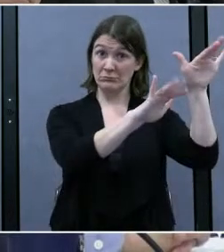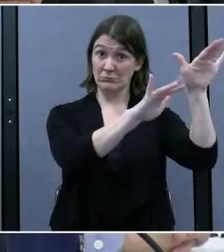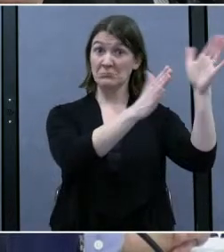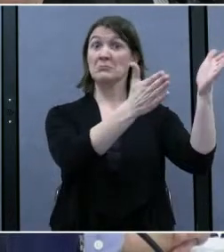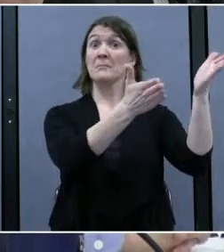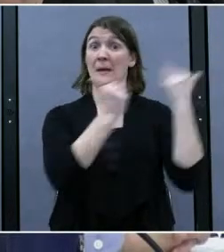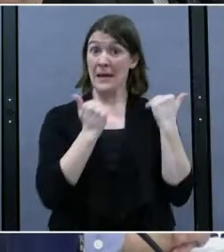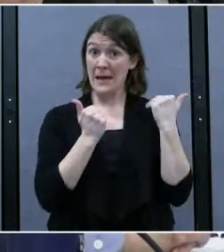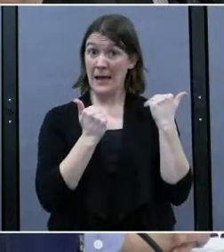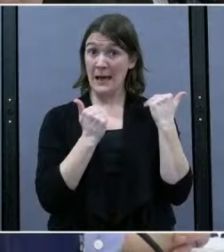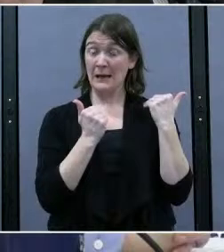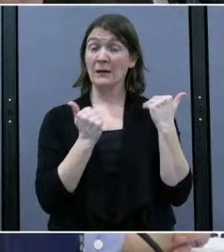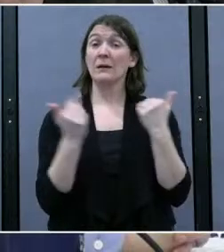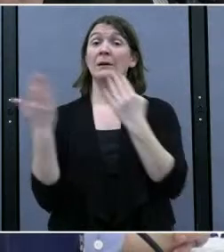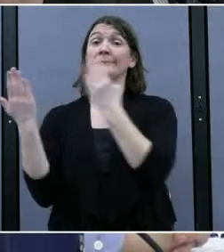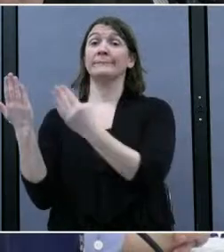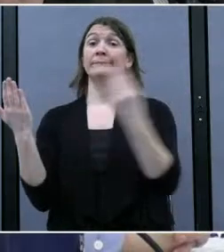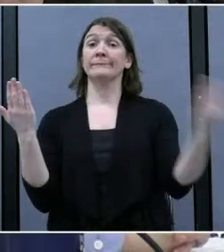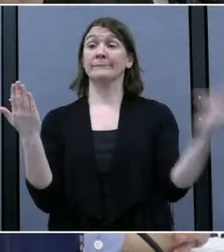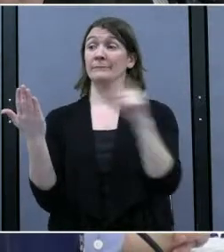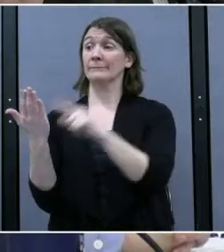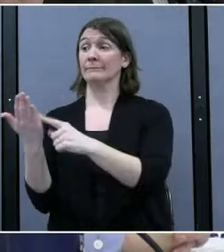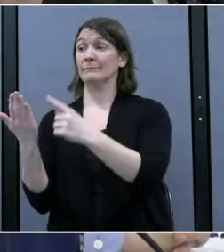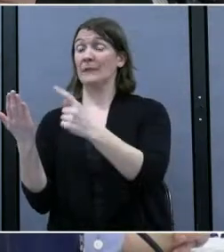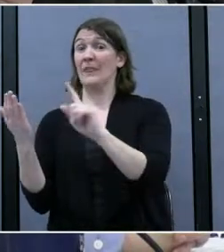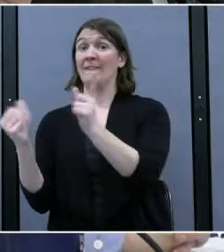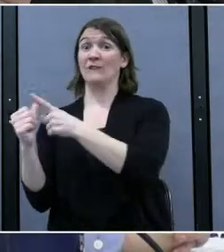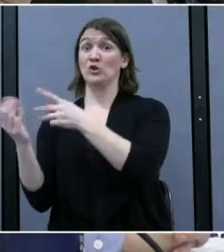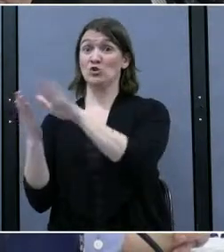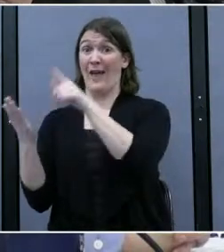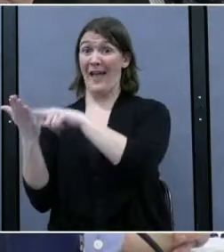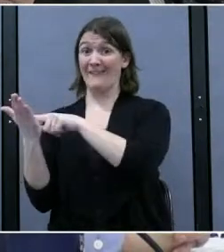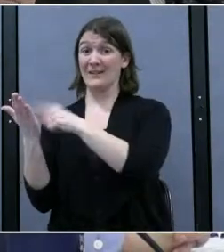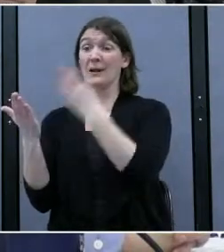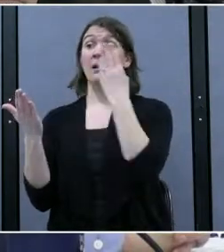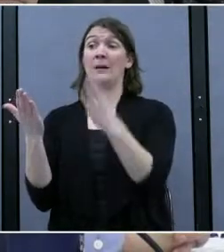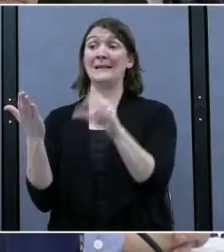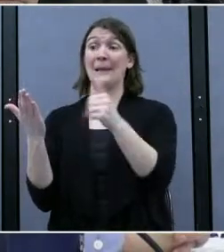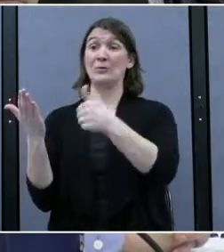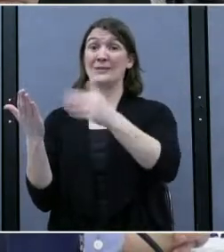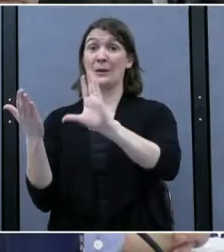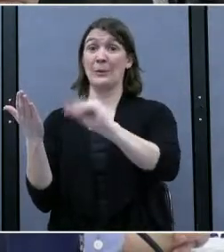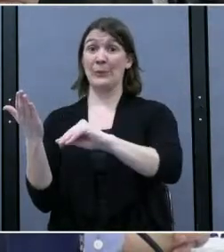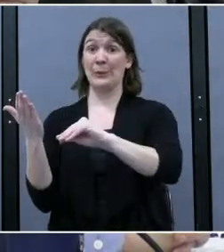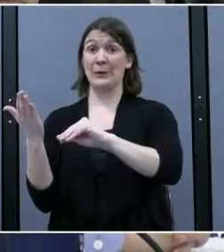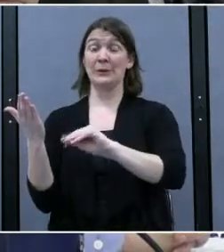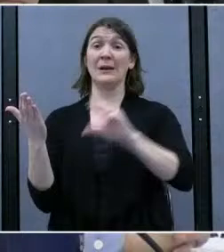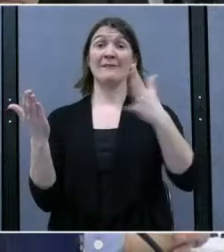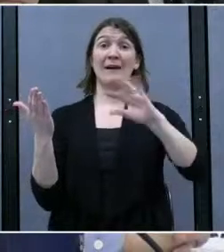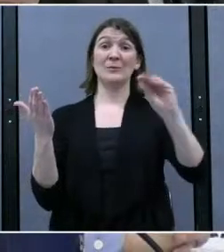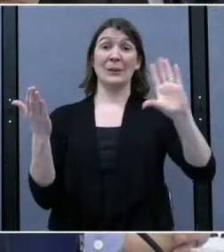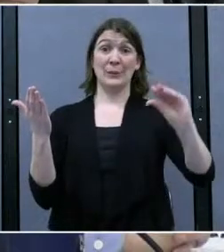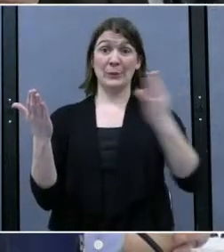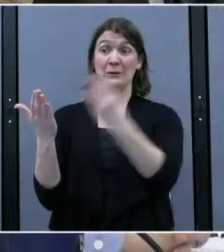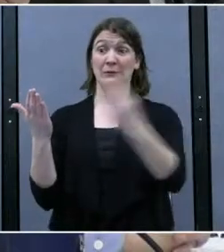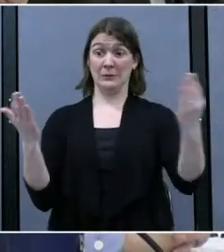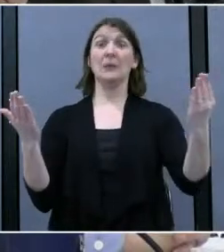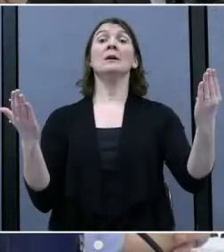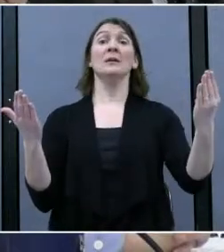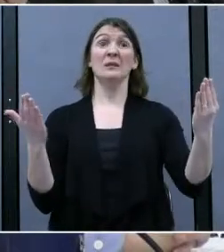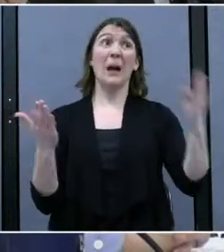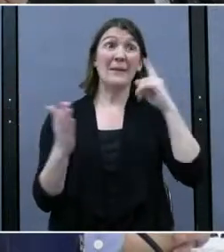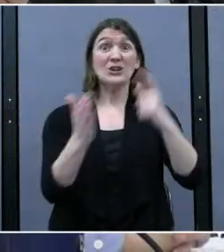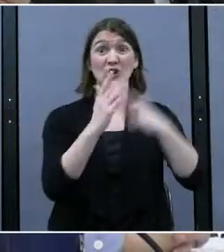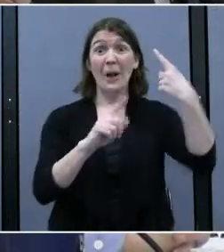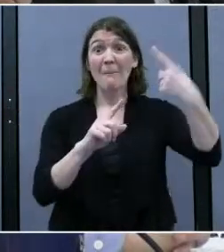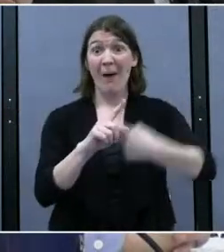so at that time, the town administration worked on it, for about a